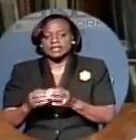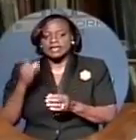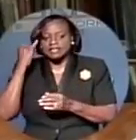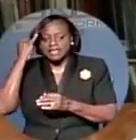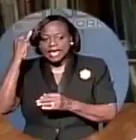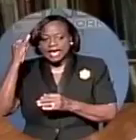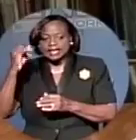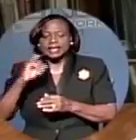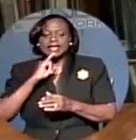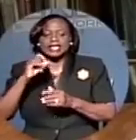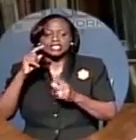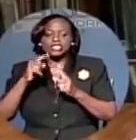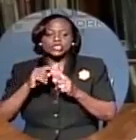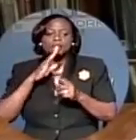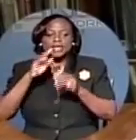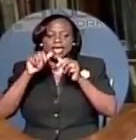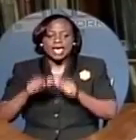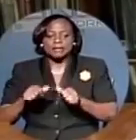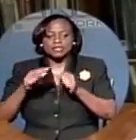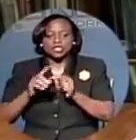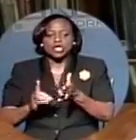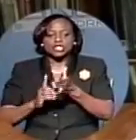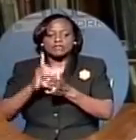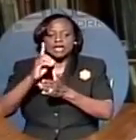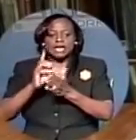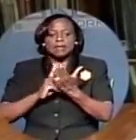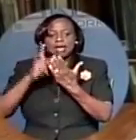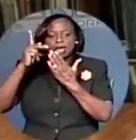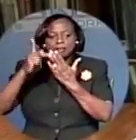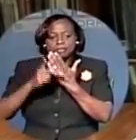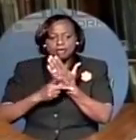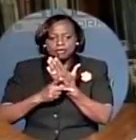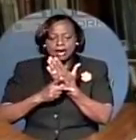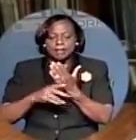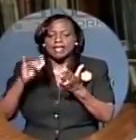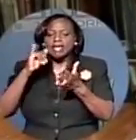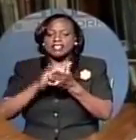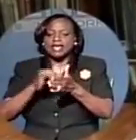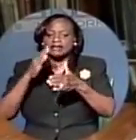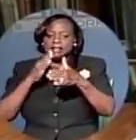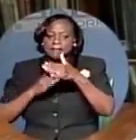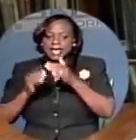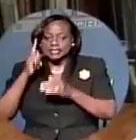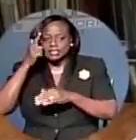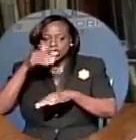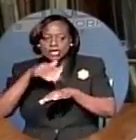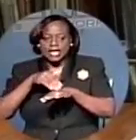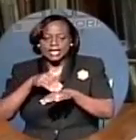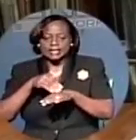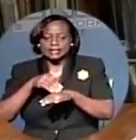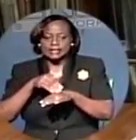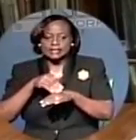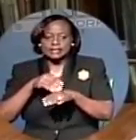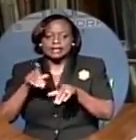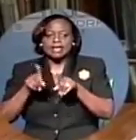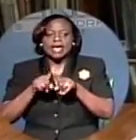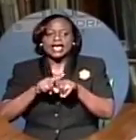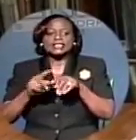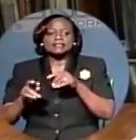be able to develop a program that the banks look at as mitigating